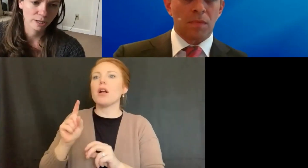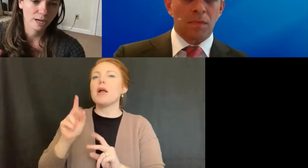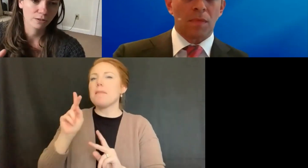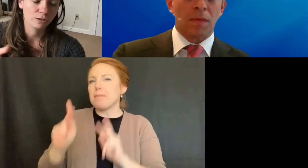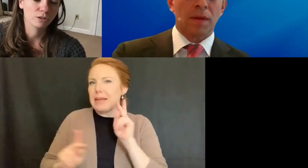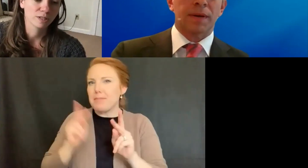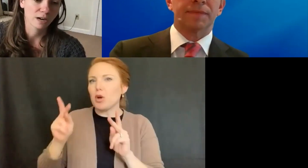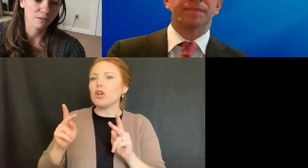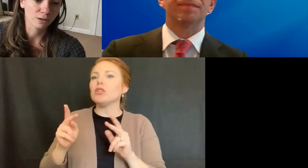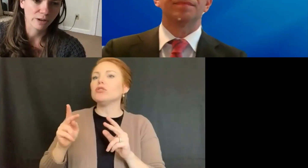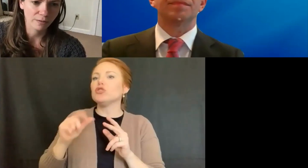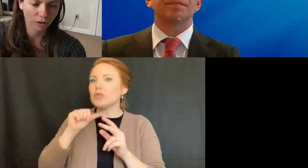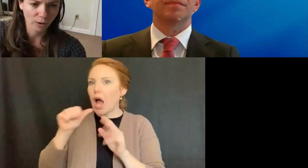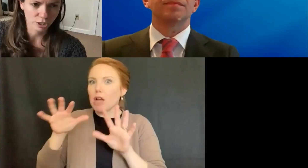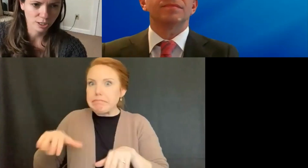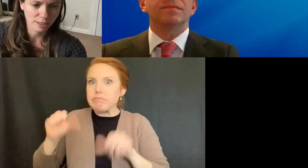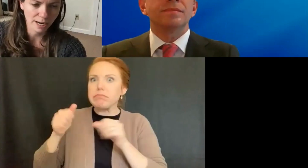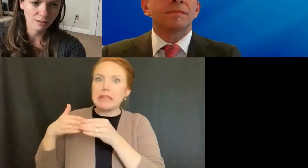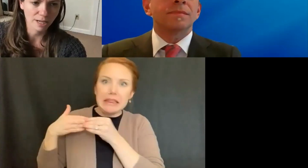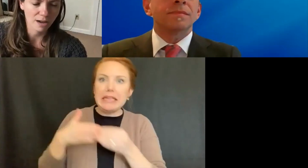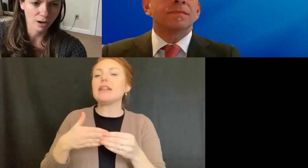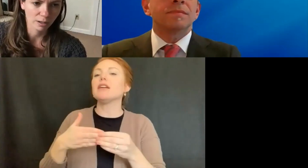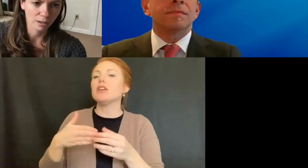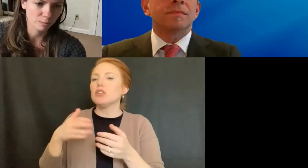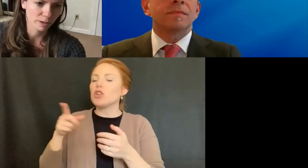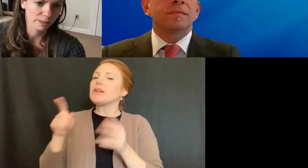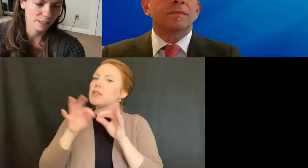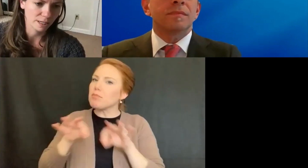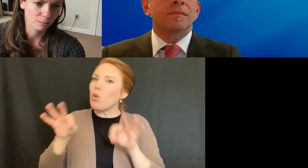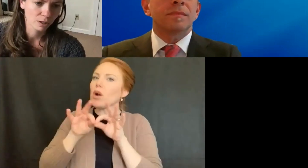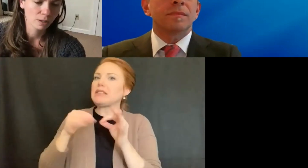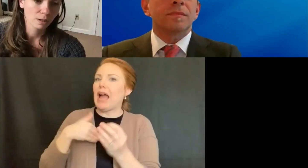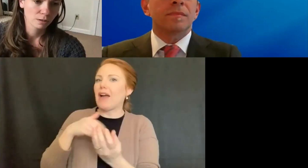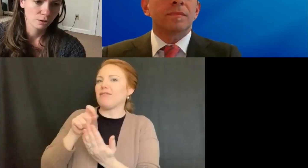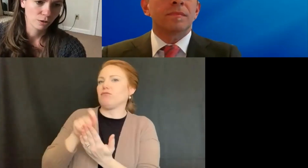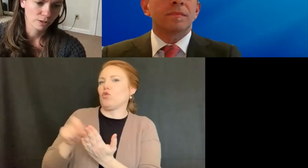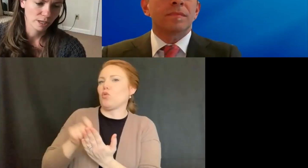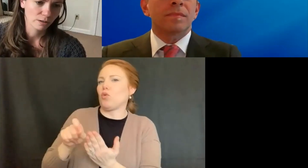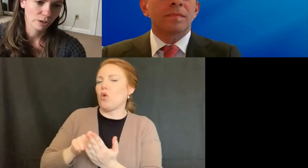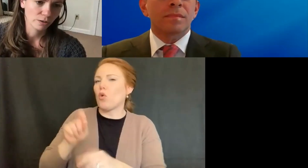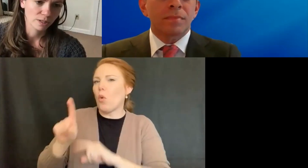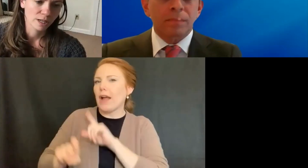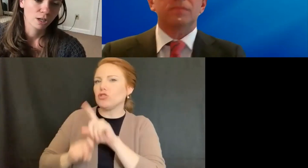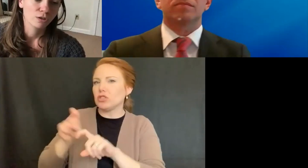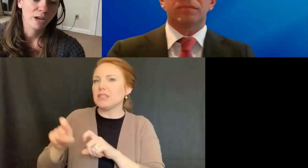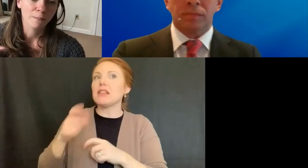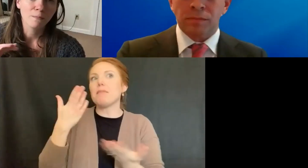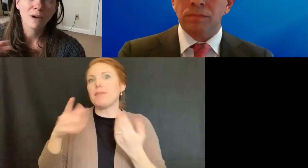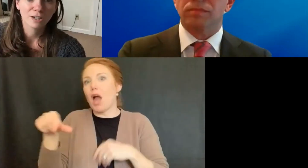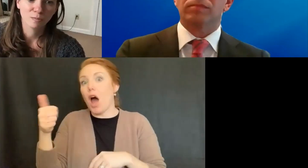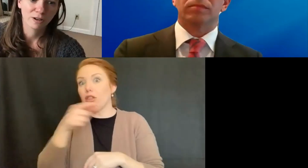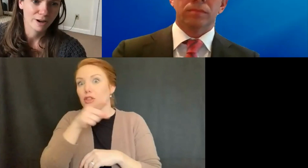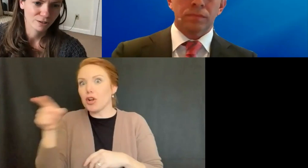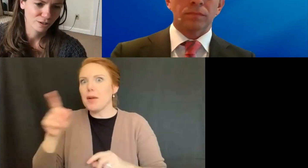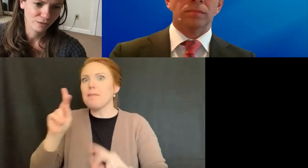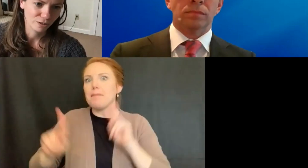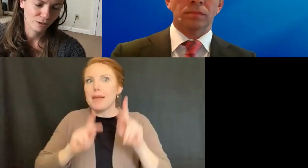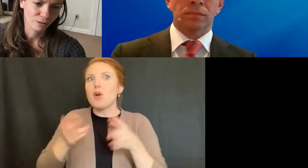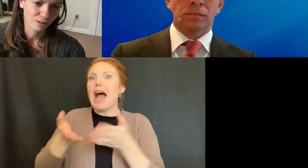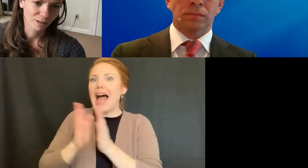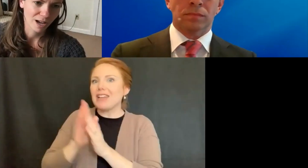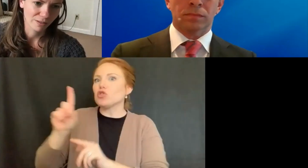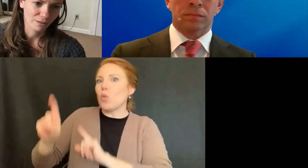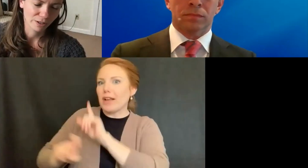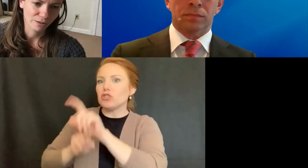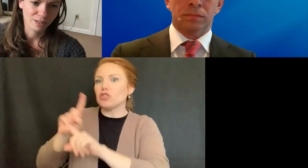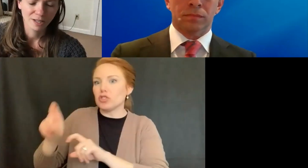it's good after you do several and you have your questions down to have other people on the team do those interviews. You get much better answers if you